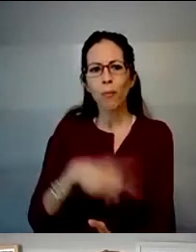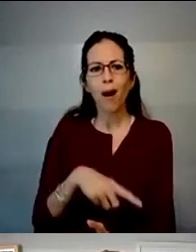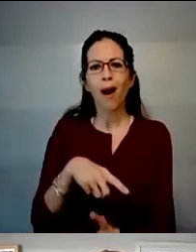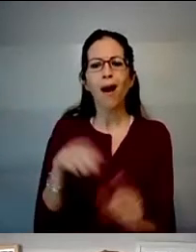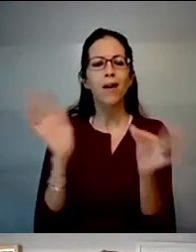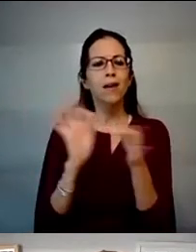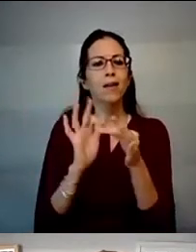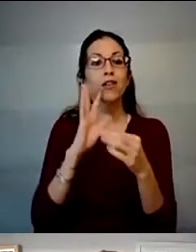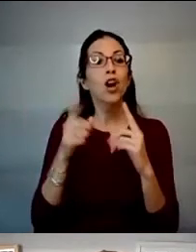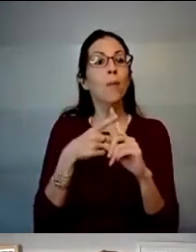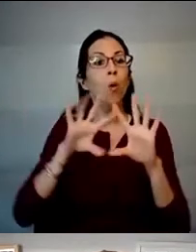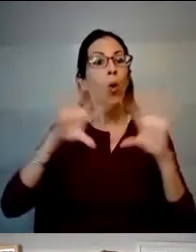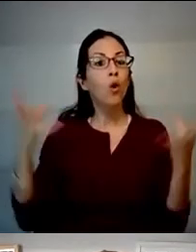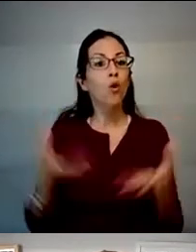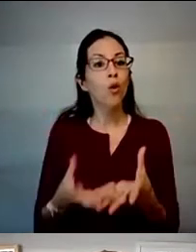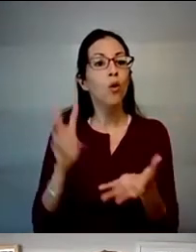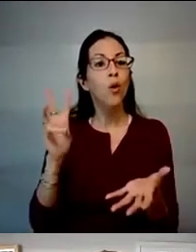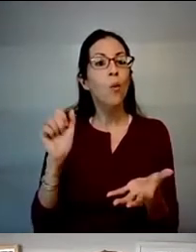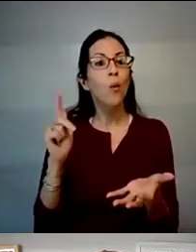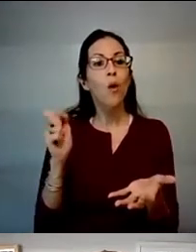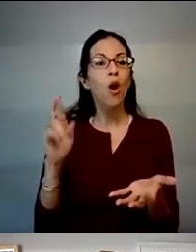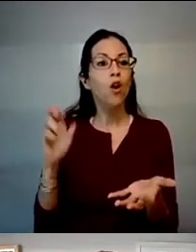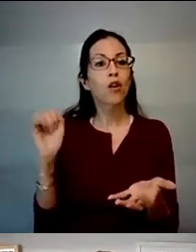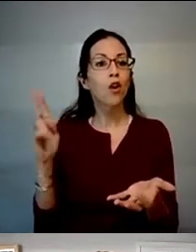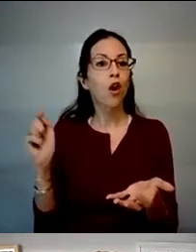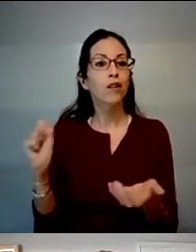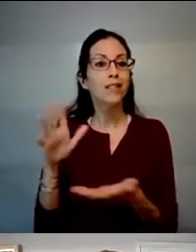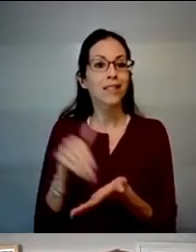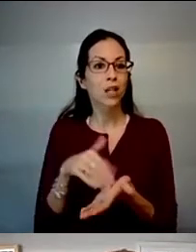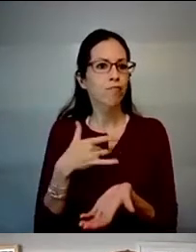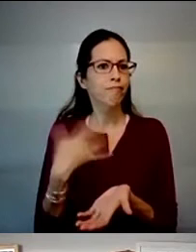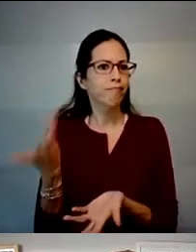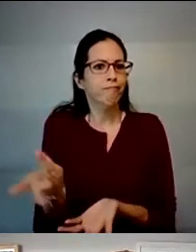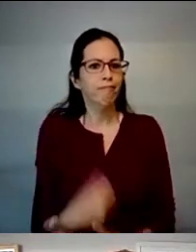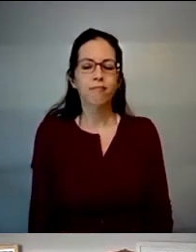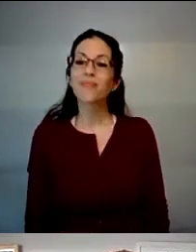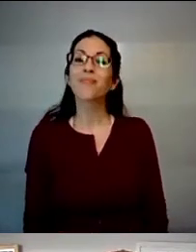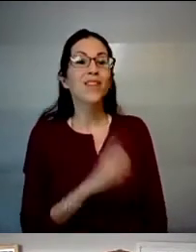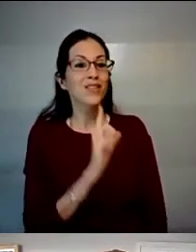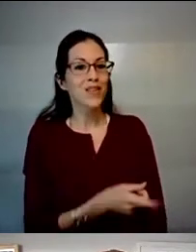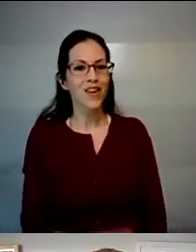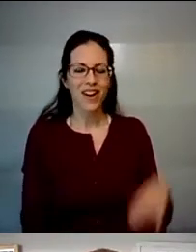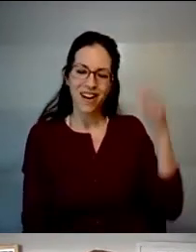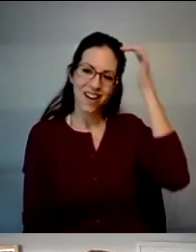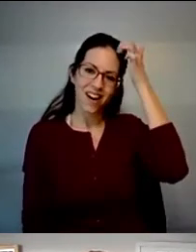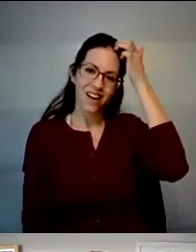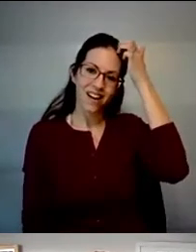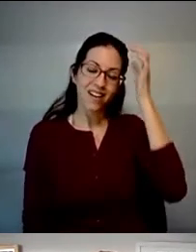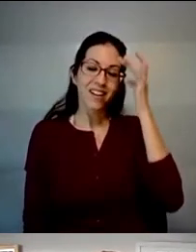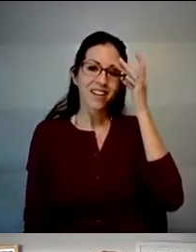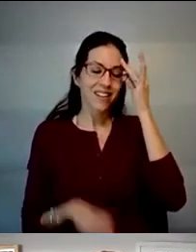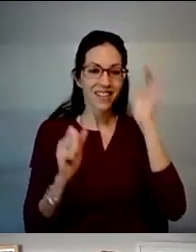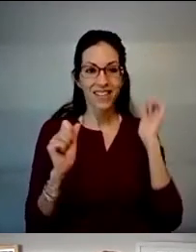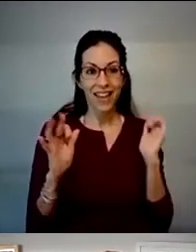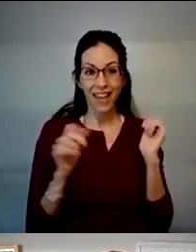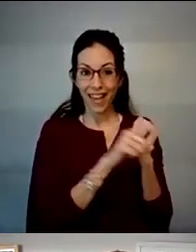of the Walker Arts Center for those of us who may not be as familiar. Yeah, of course. And if anyone has been to the Walk